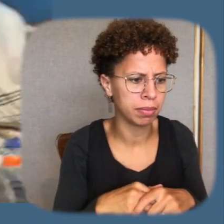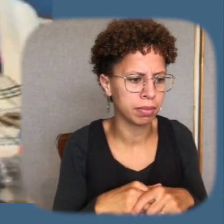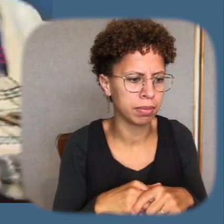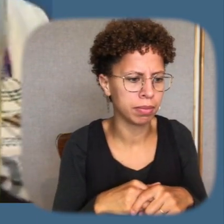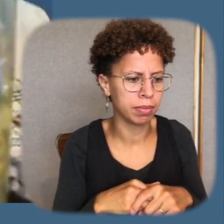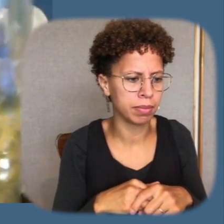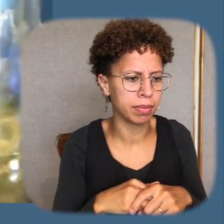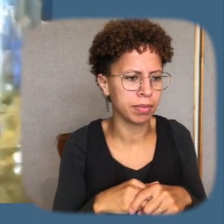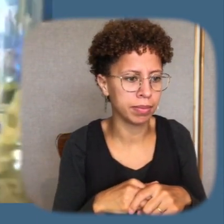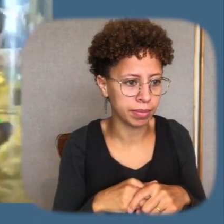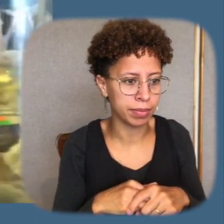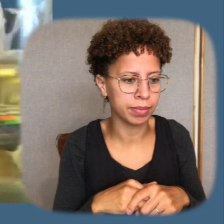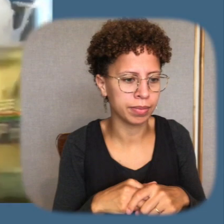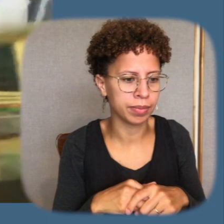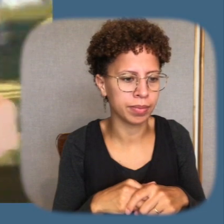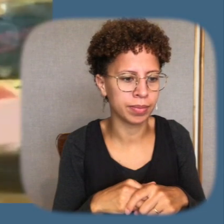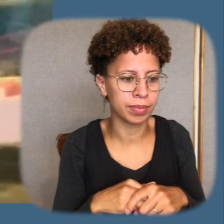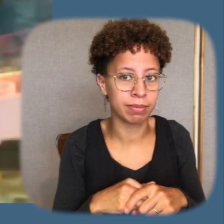Pink.